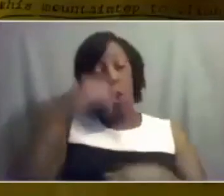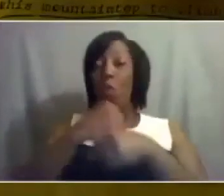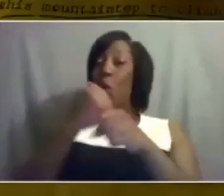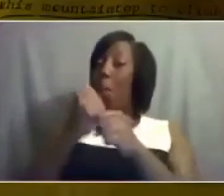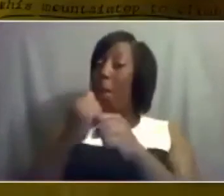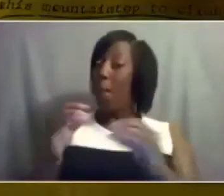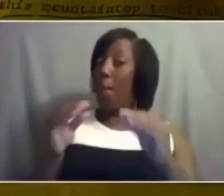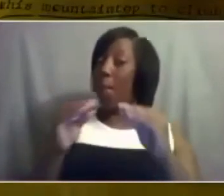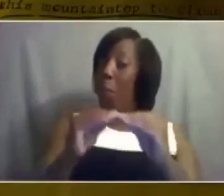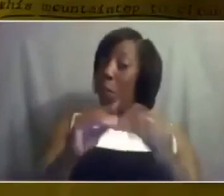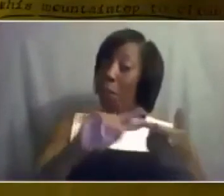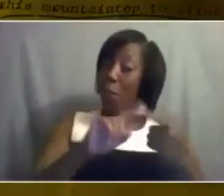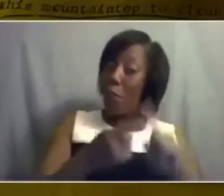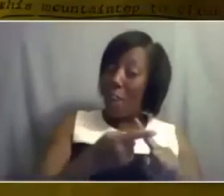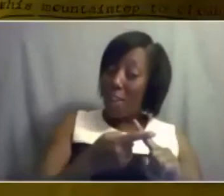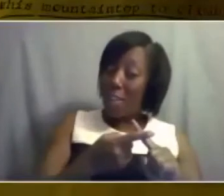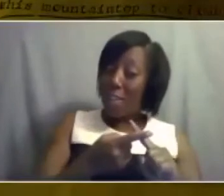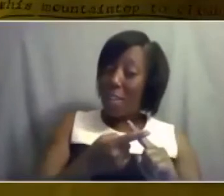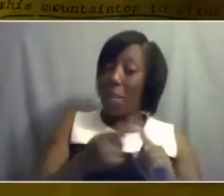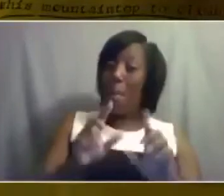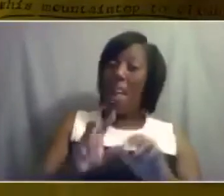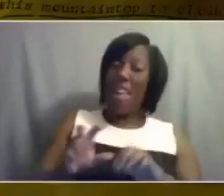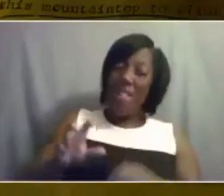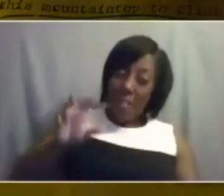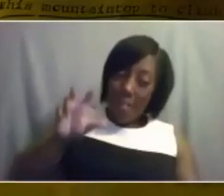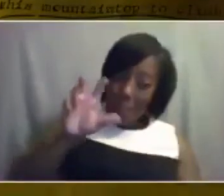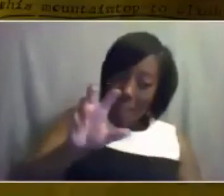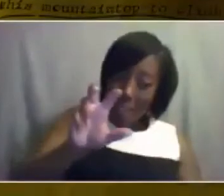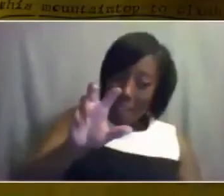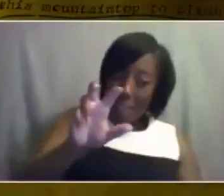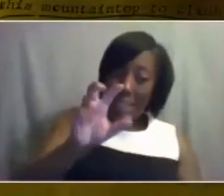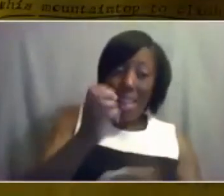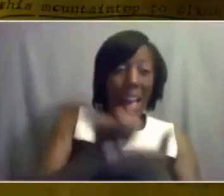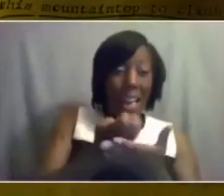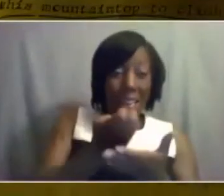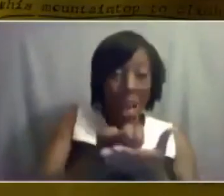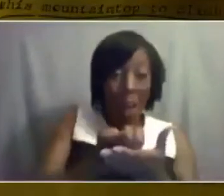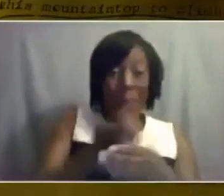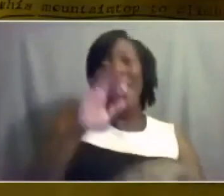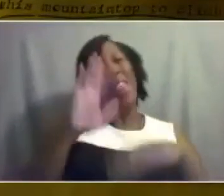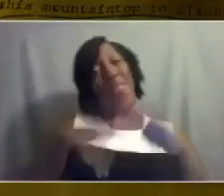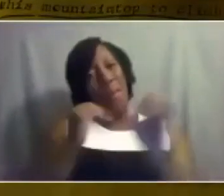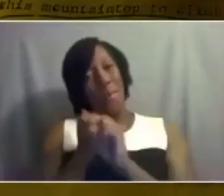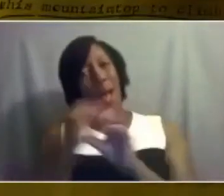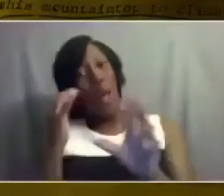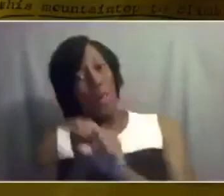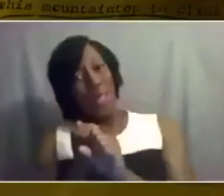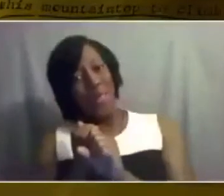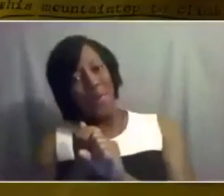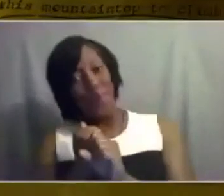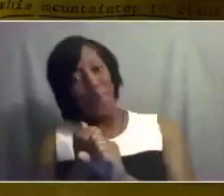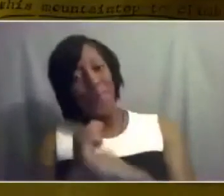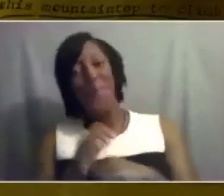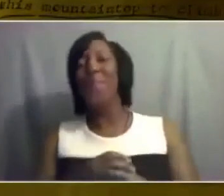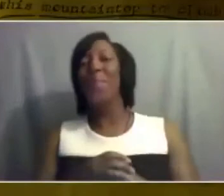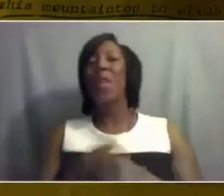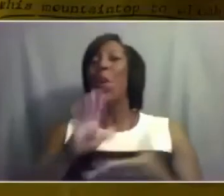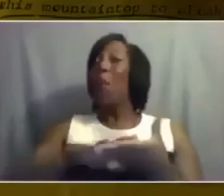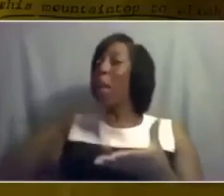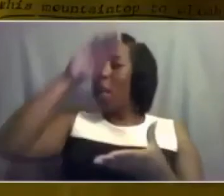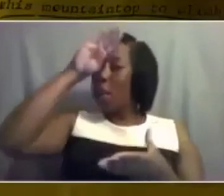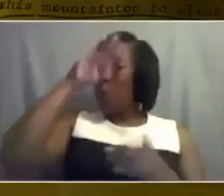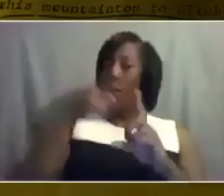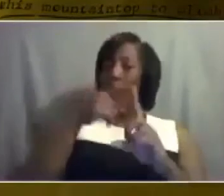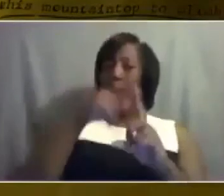by investing economically than by bombing countries. We can learn from other countries how